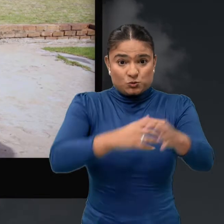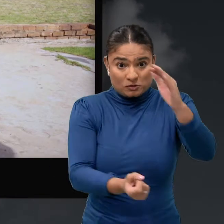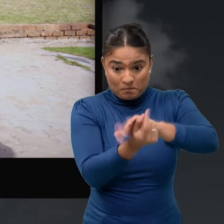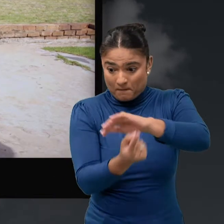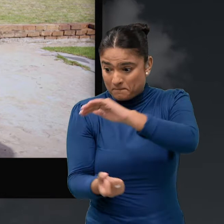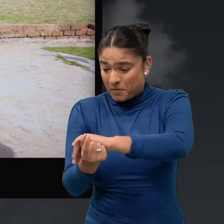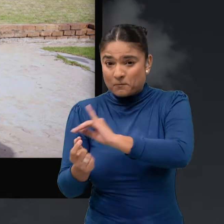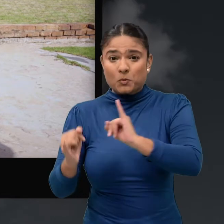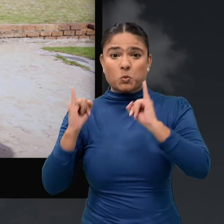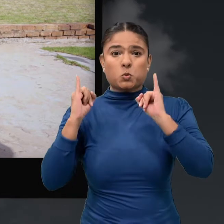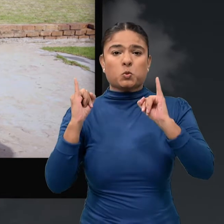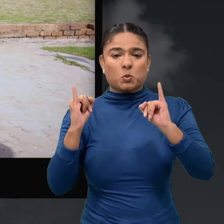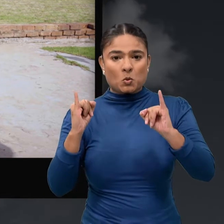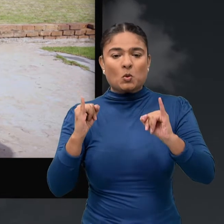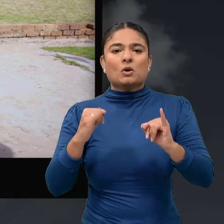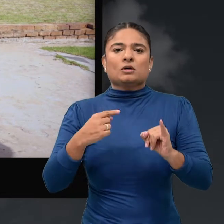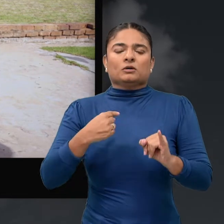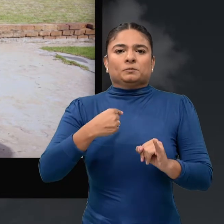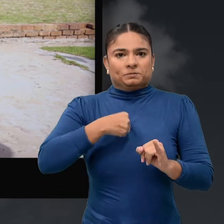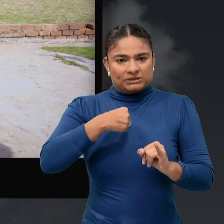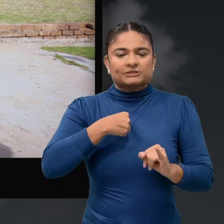I took my situation as